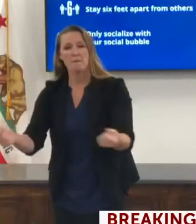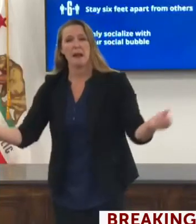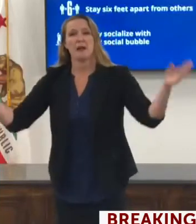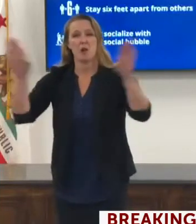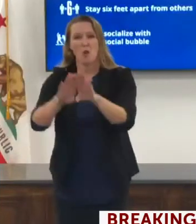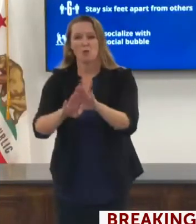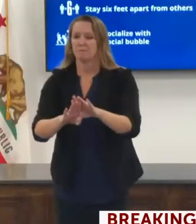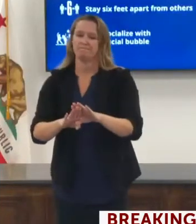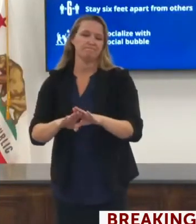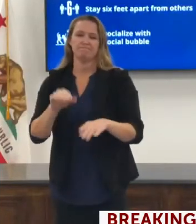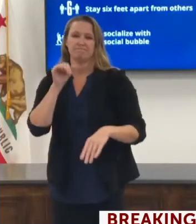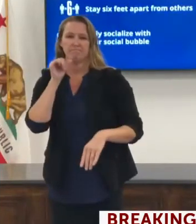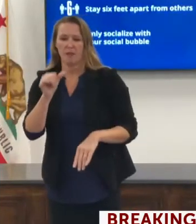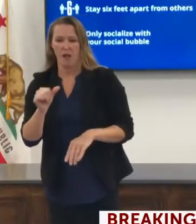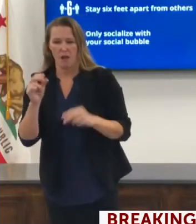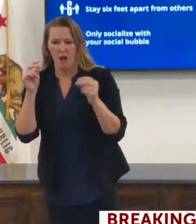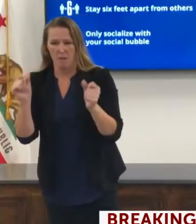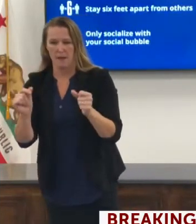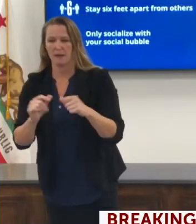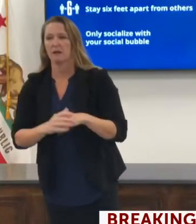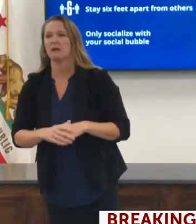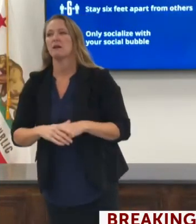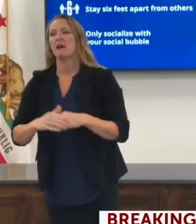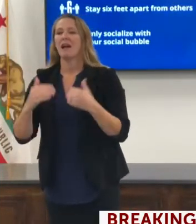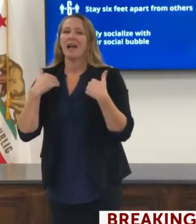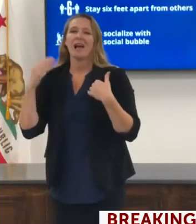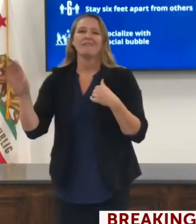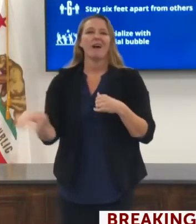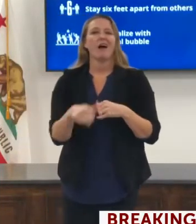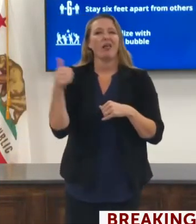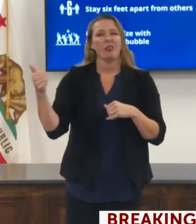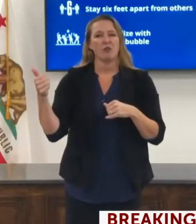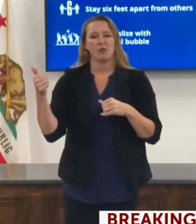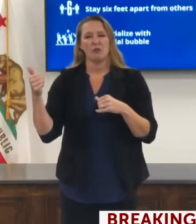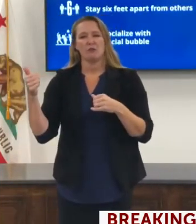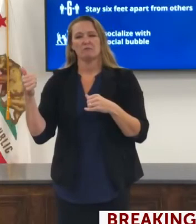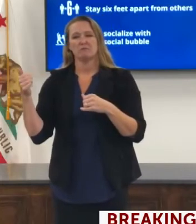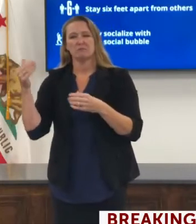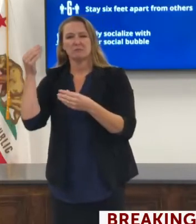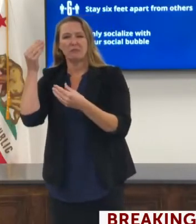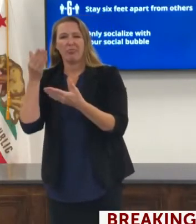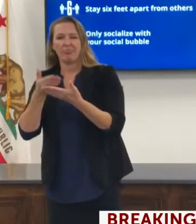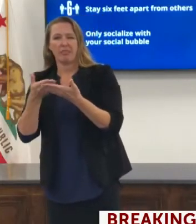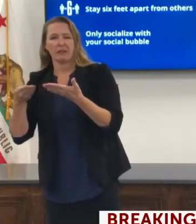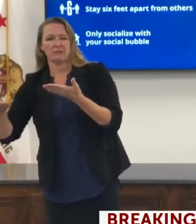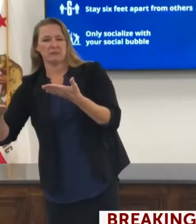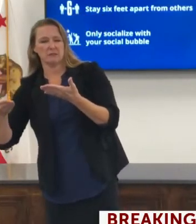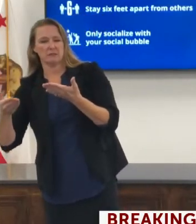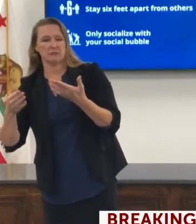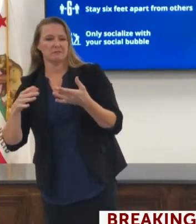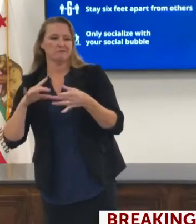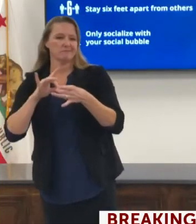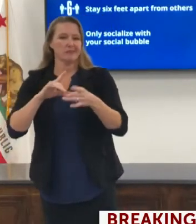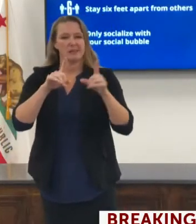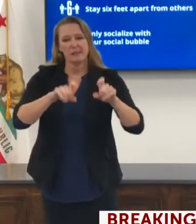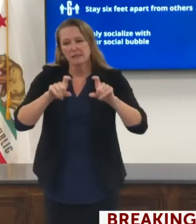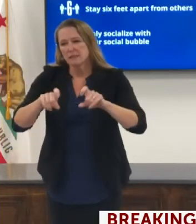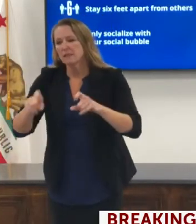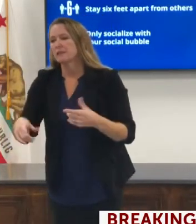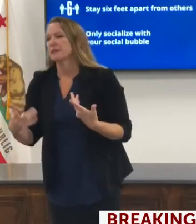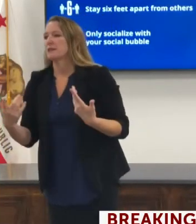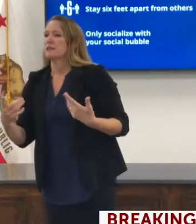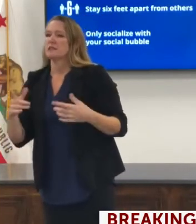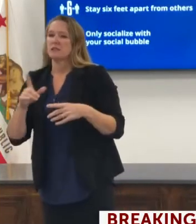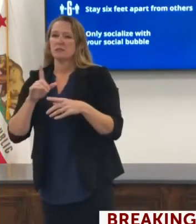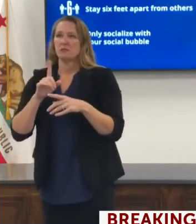schools. There are some other things around testing and, you know, ensuring that we do more to keep our eyes